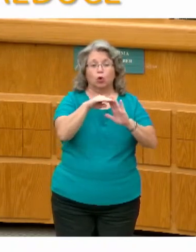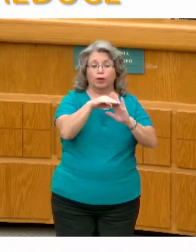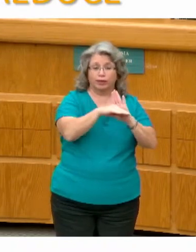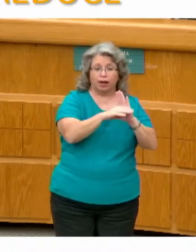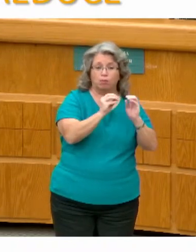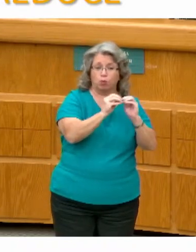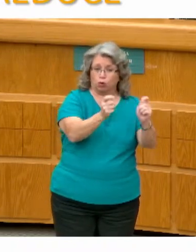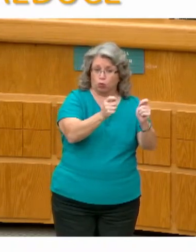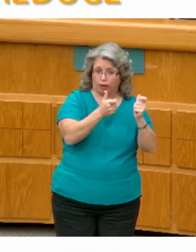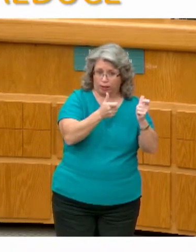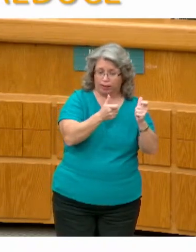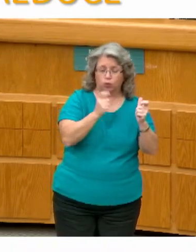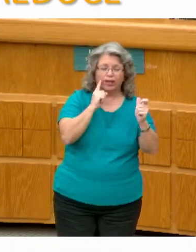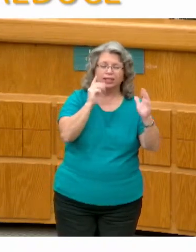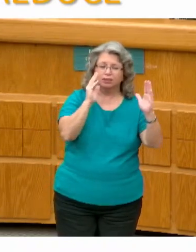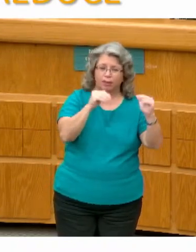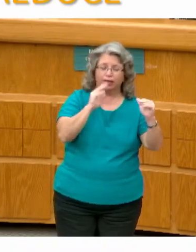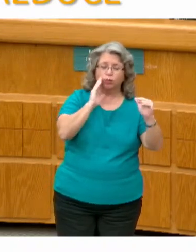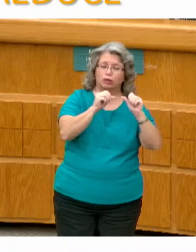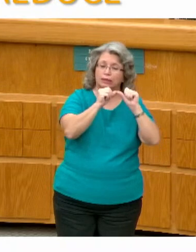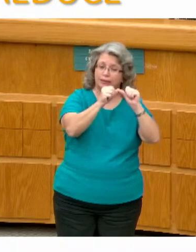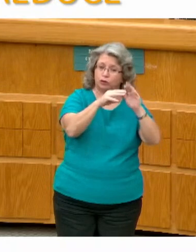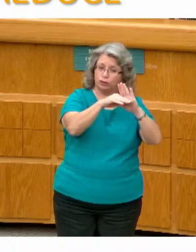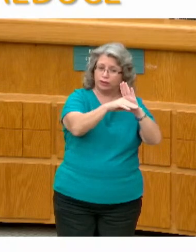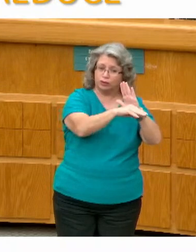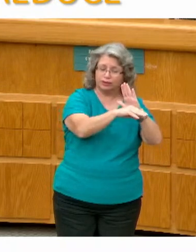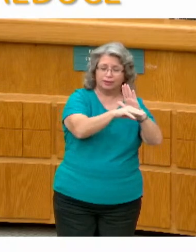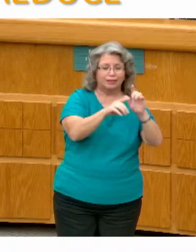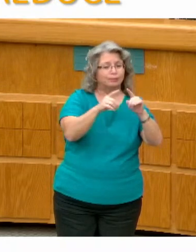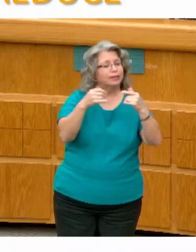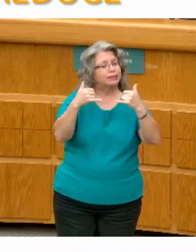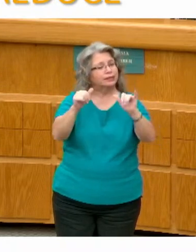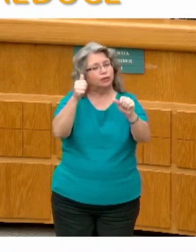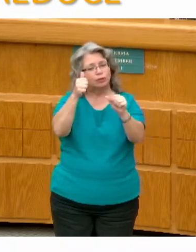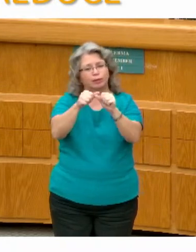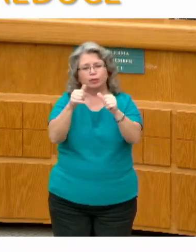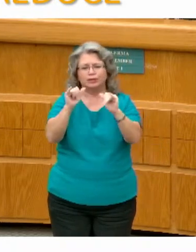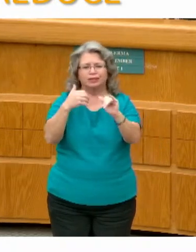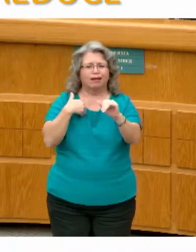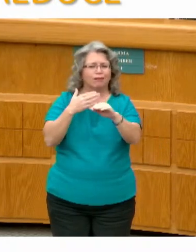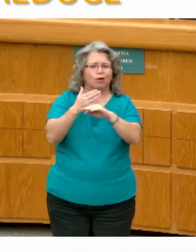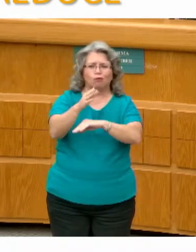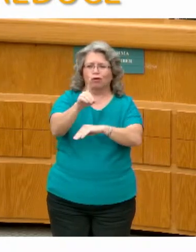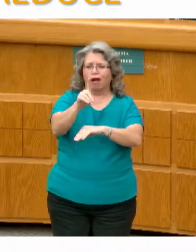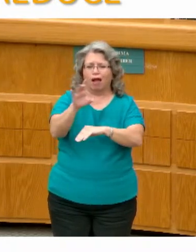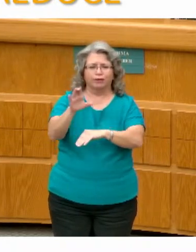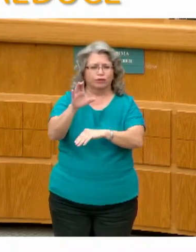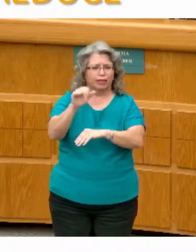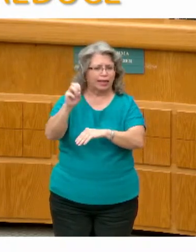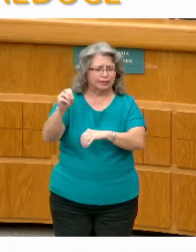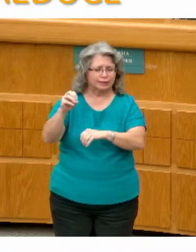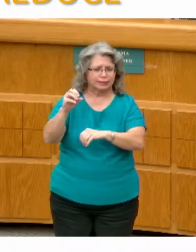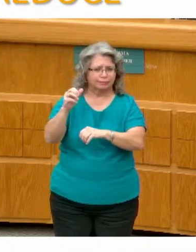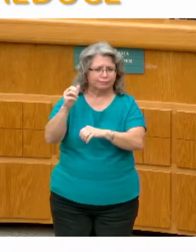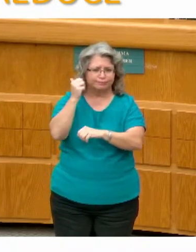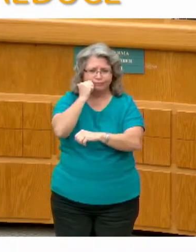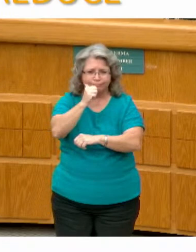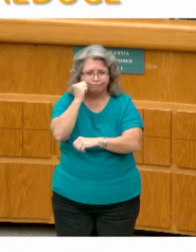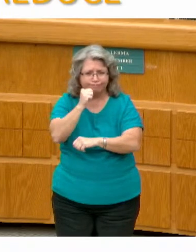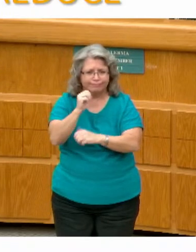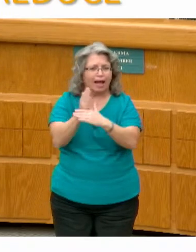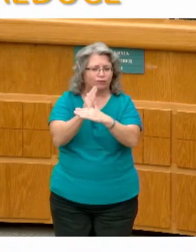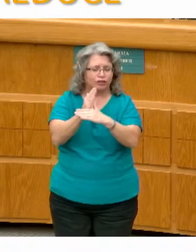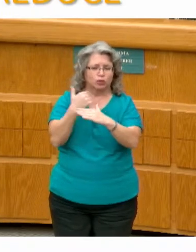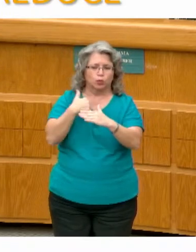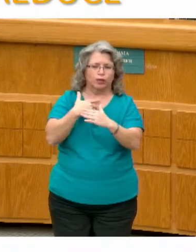them to continue to decrease. But remember, we're still in the hundreds of cases per day on average, and we want to get down to